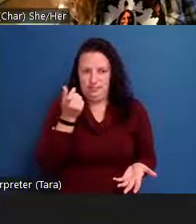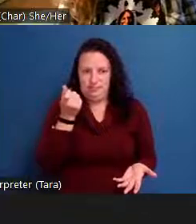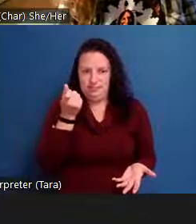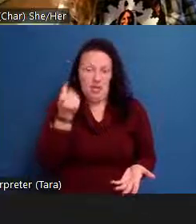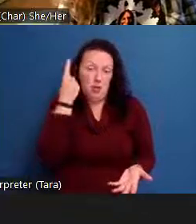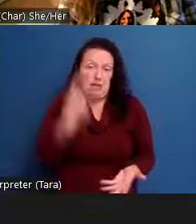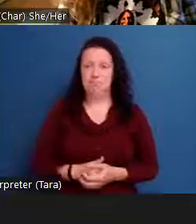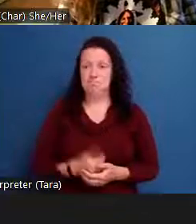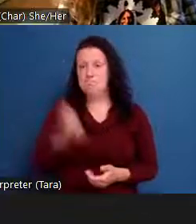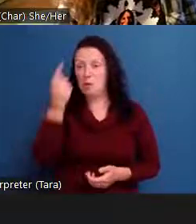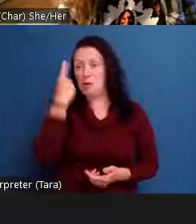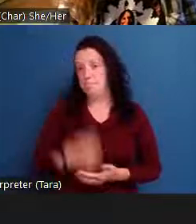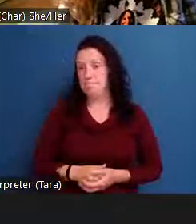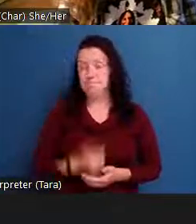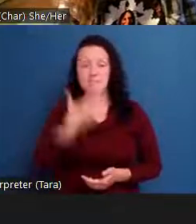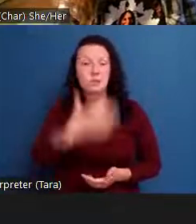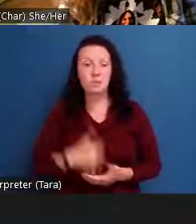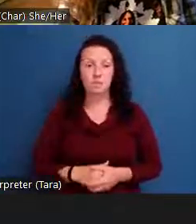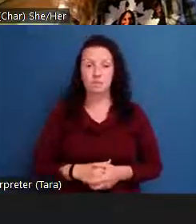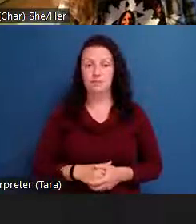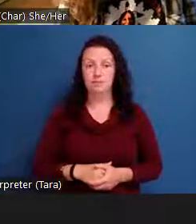I don't get it. So thank you.